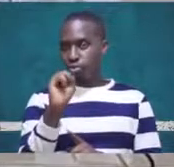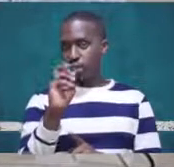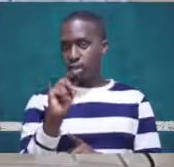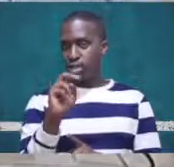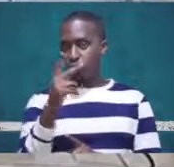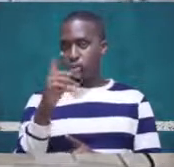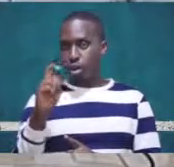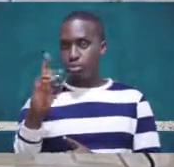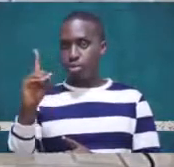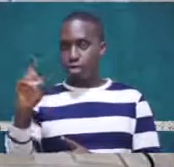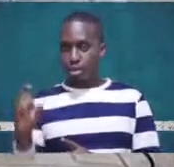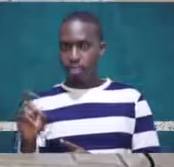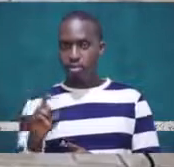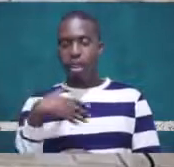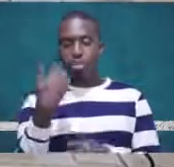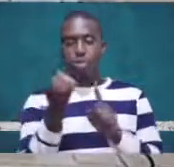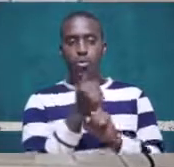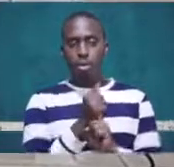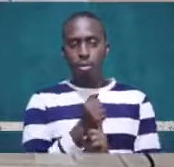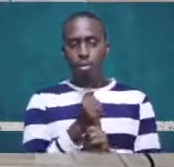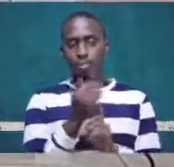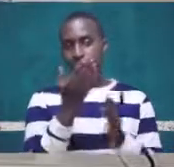dx. We get